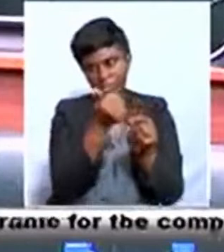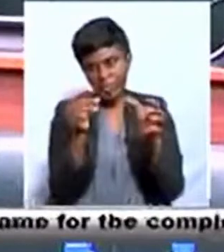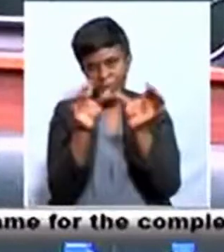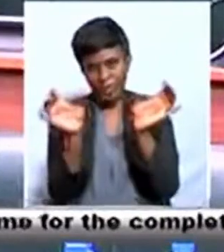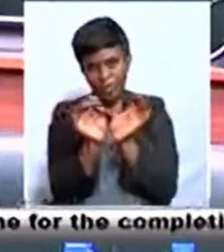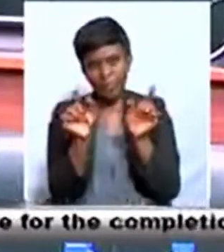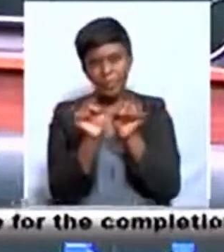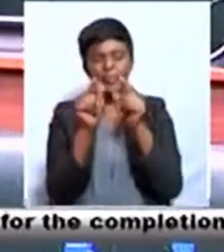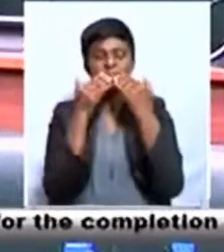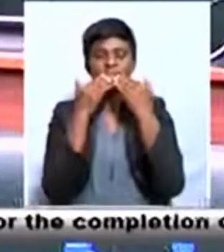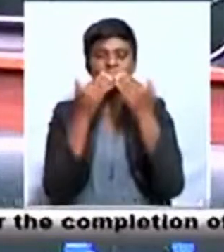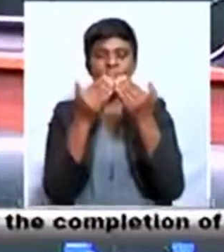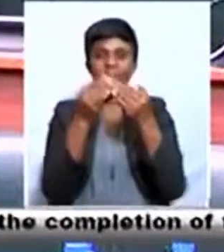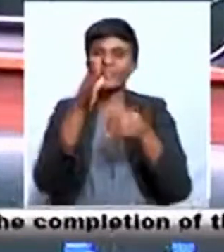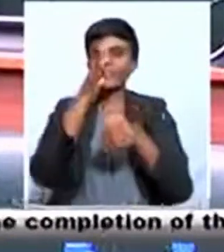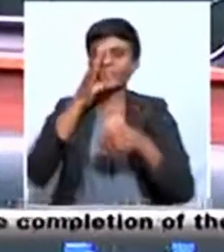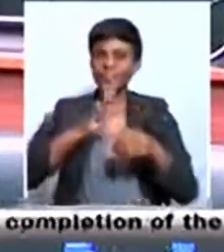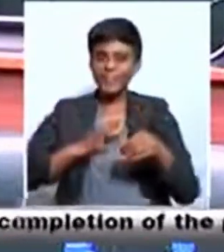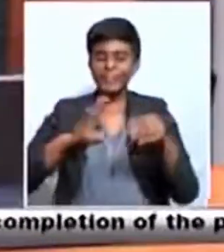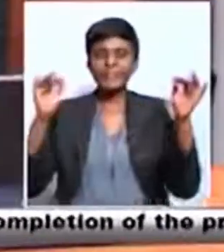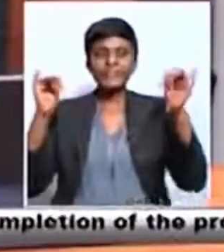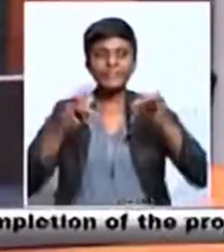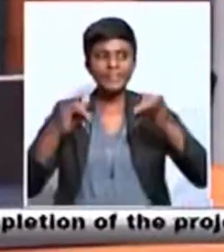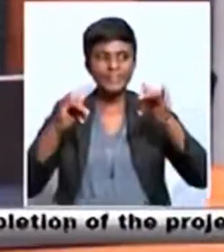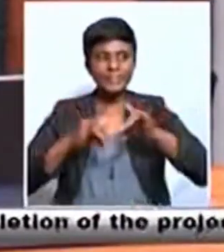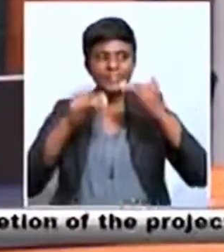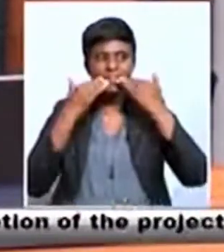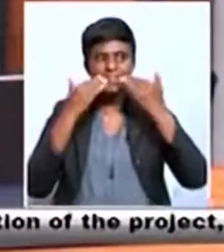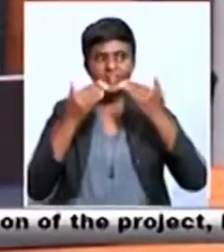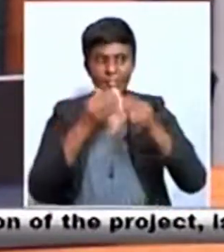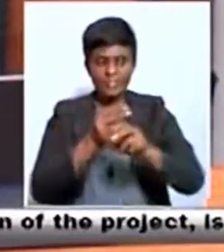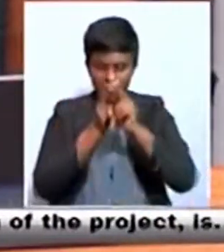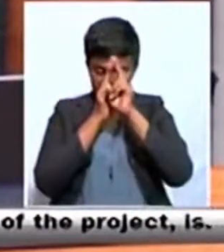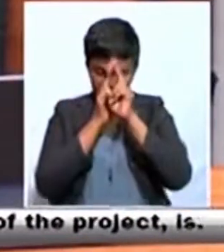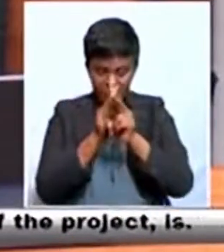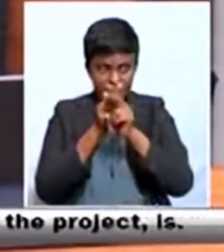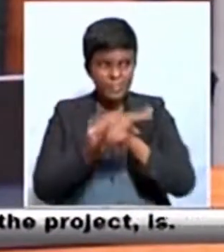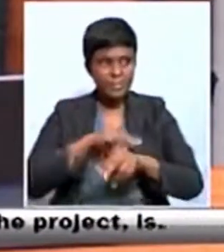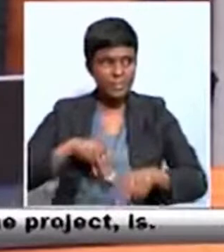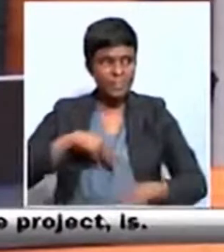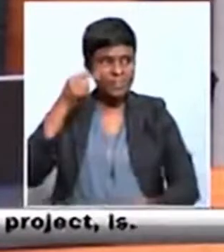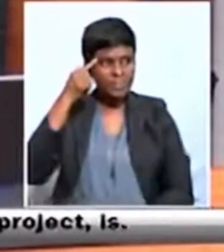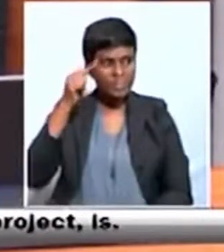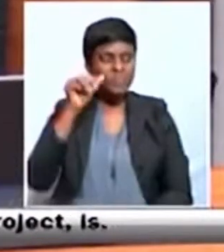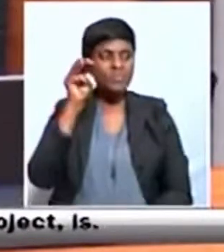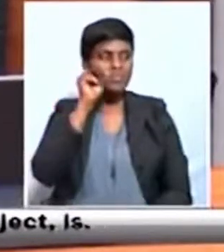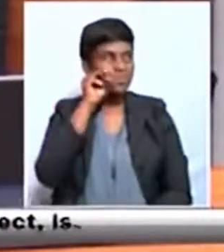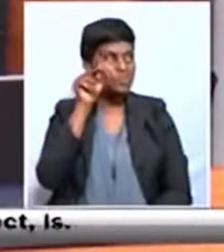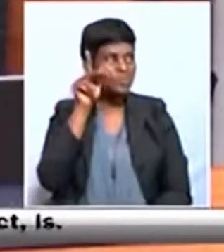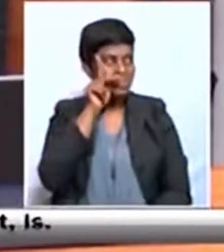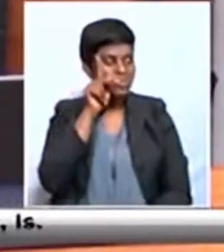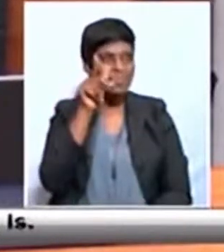Thank you, Madam Speaker. Thank you. The Honorable Member for Mukushi South.